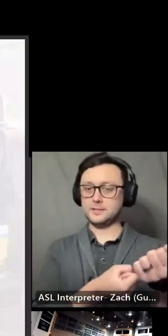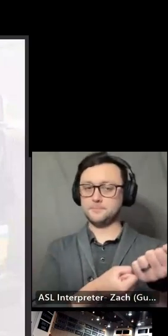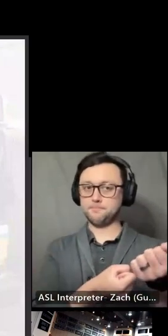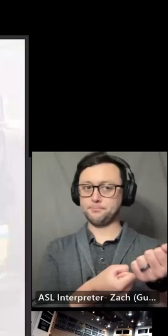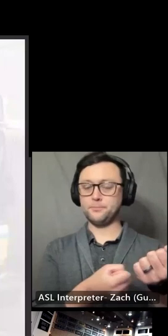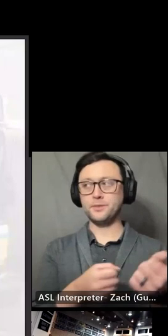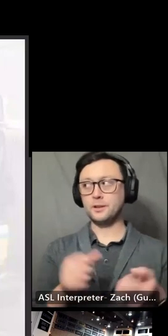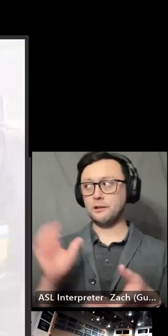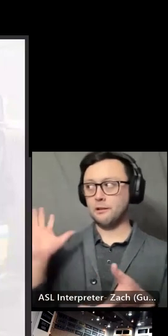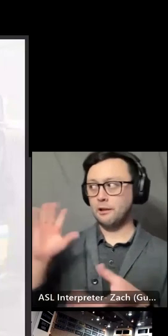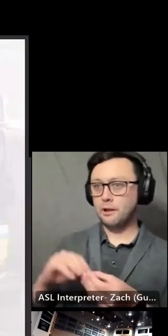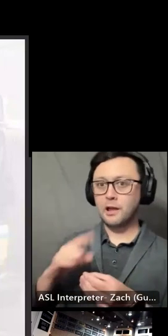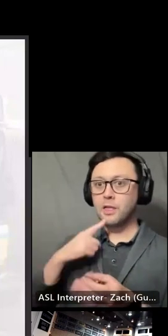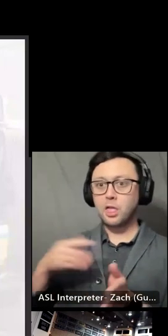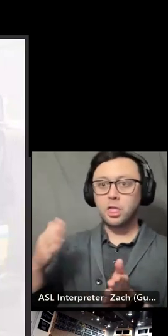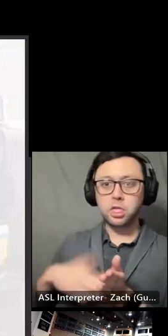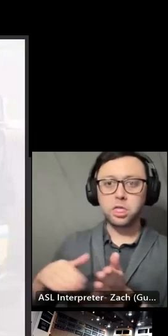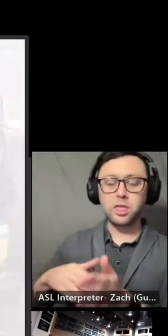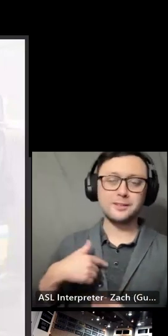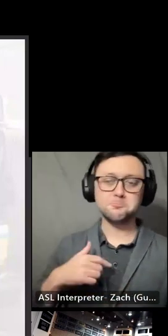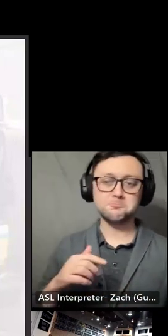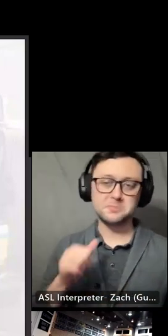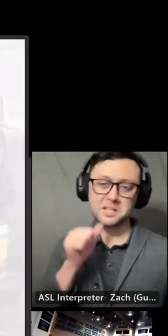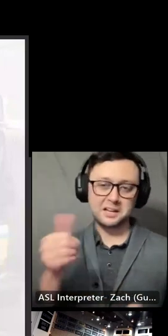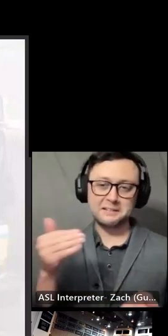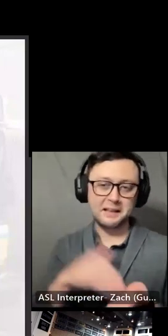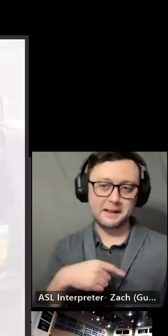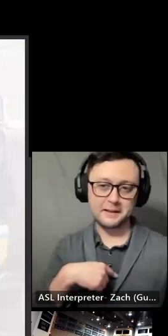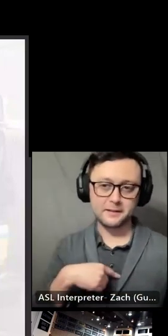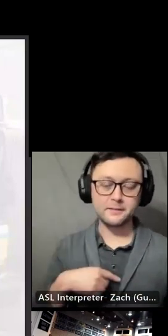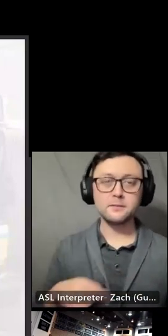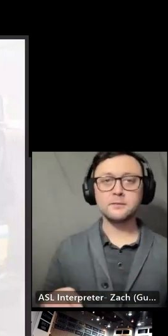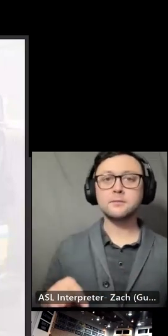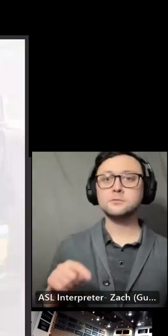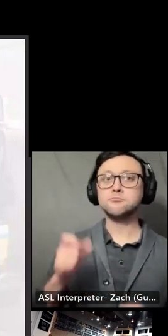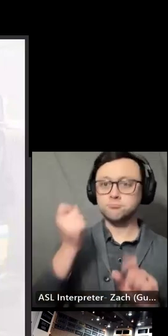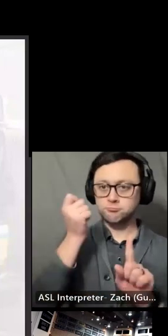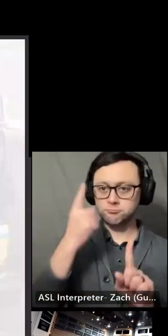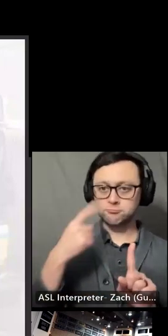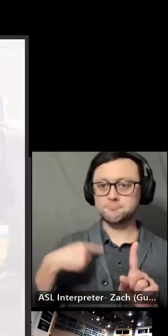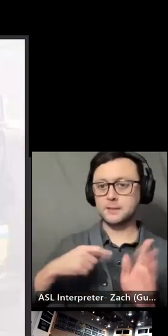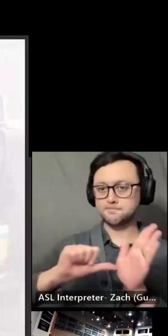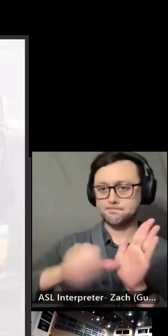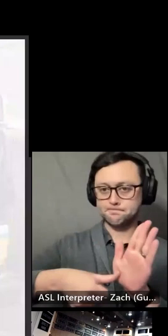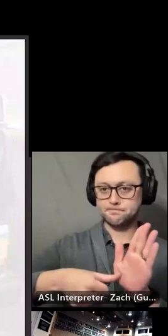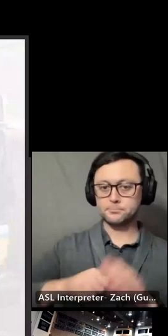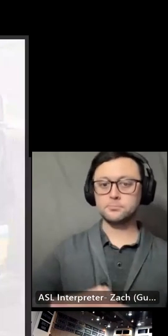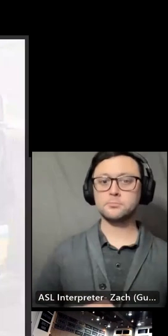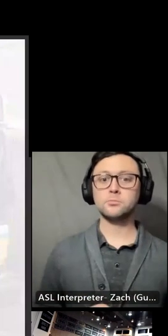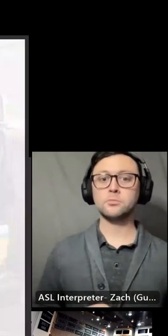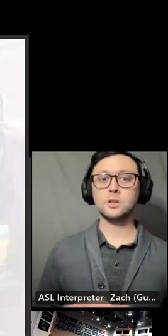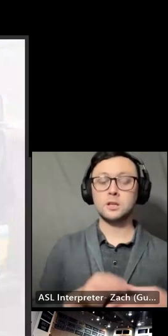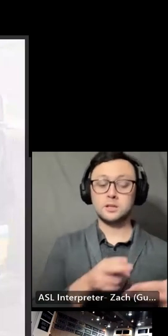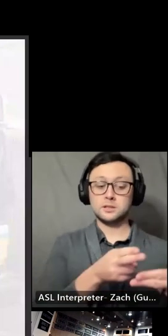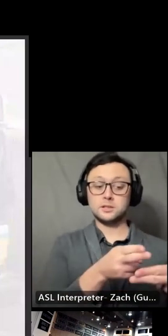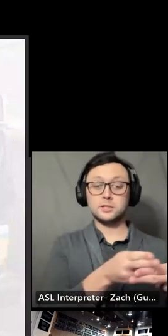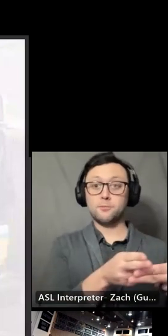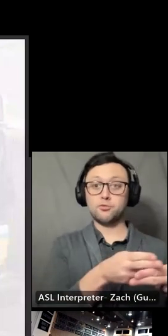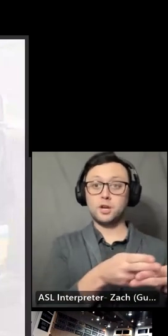repeat everything everyone has said, but the fact that the temporary